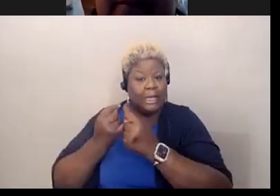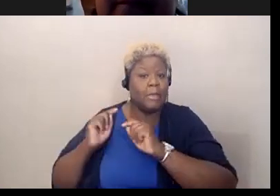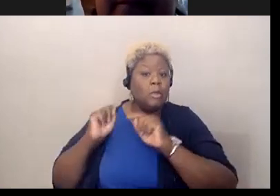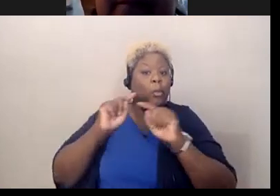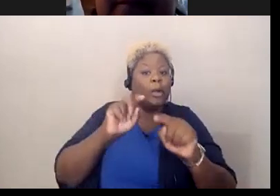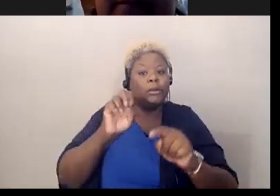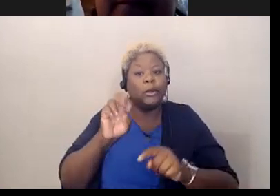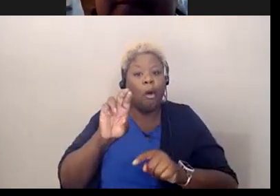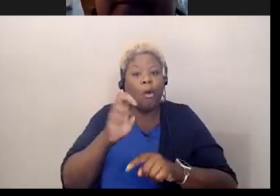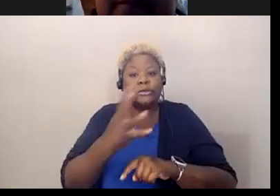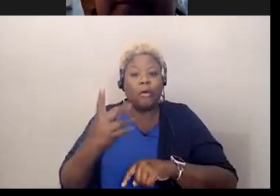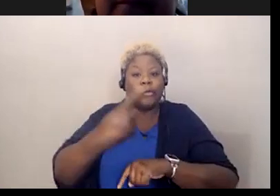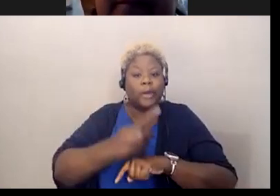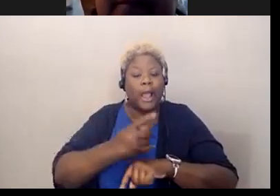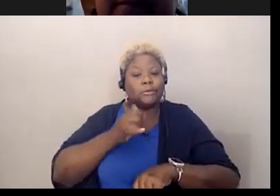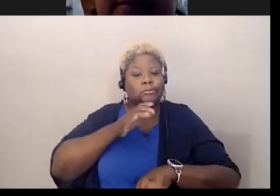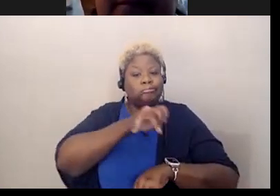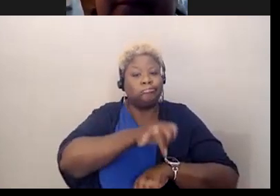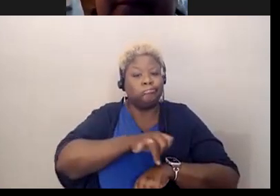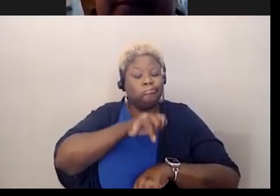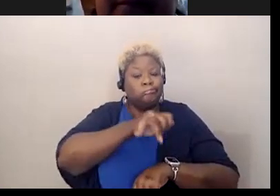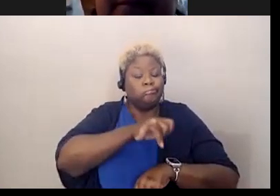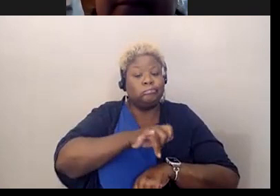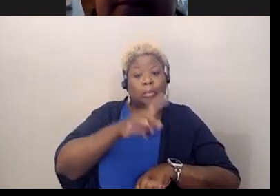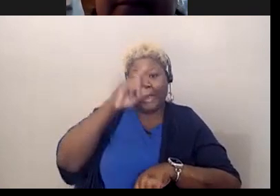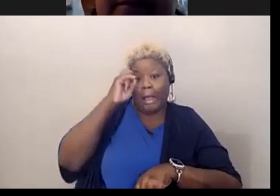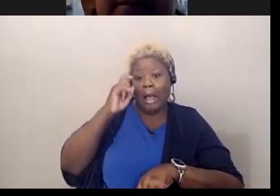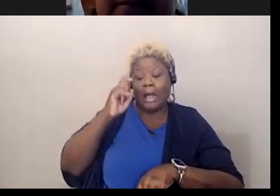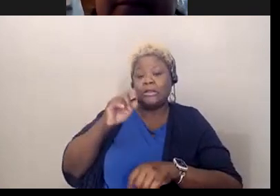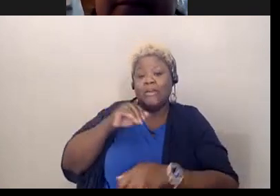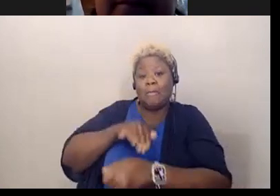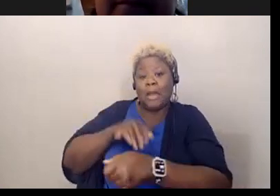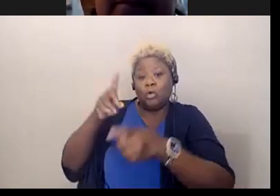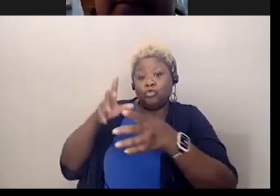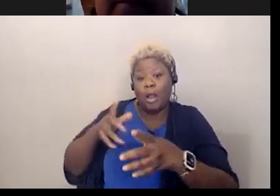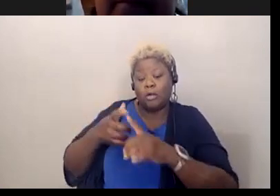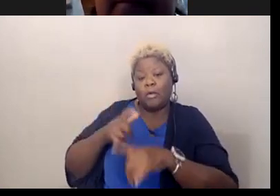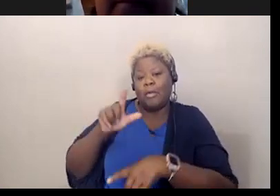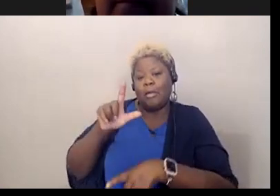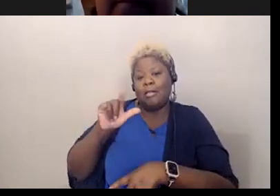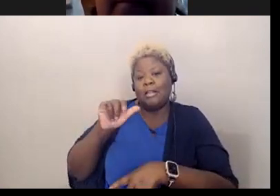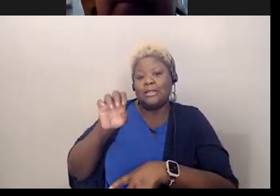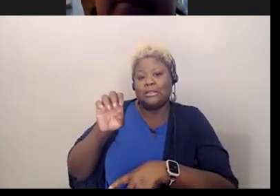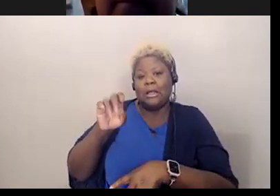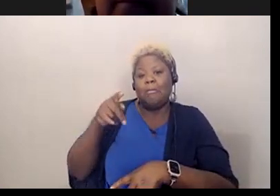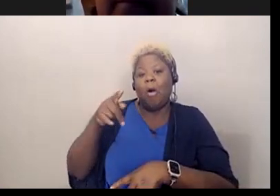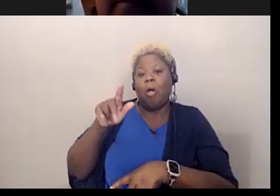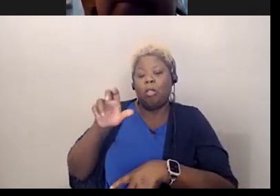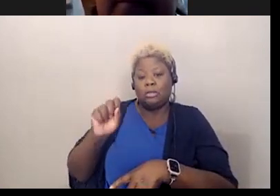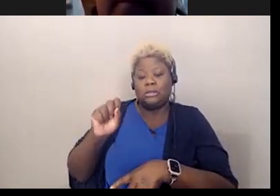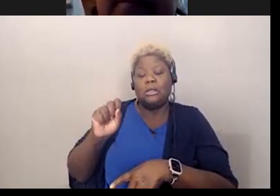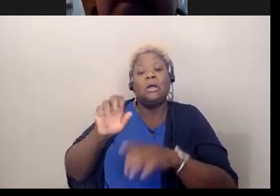days. Because of the intervention by a medical director, Leslie Paulus at United Healthcare, the child was screened for several